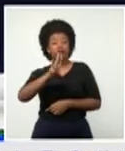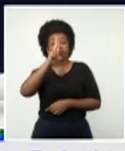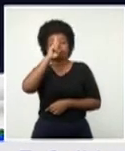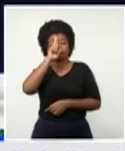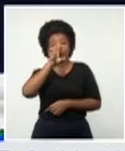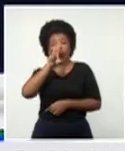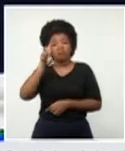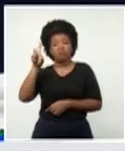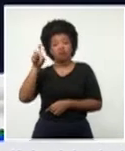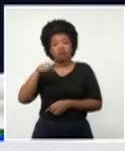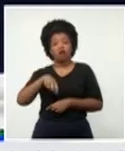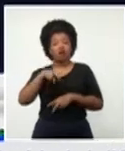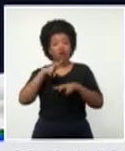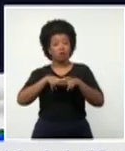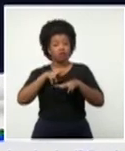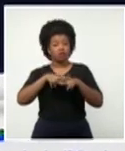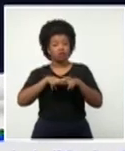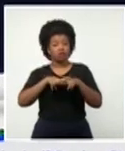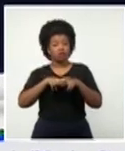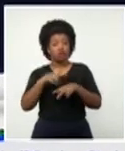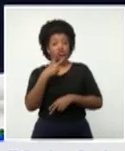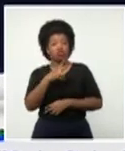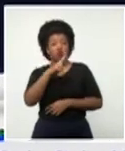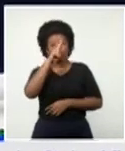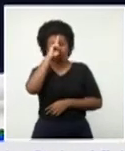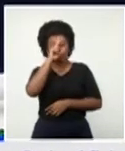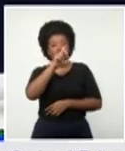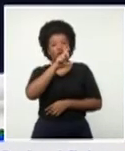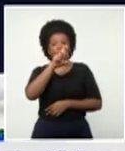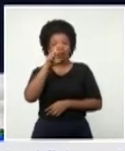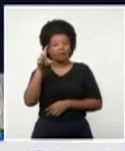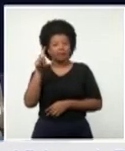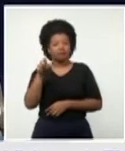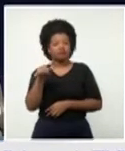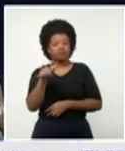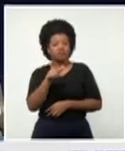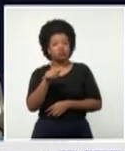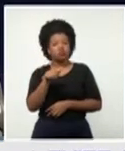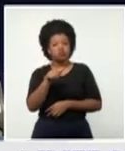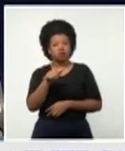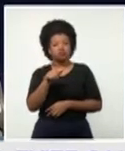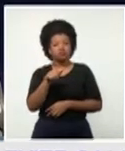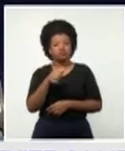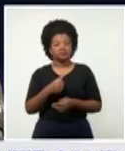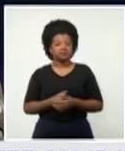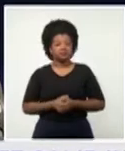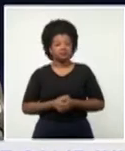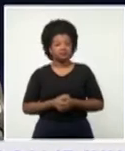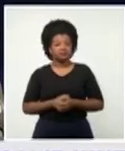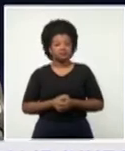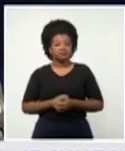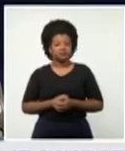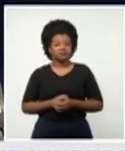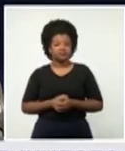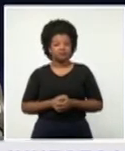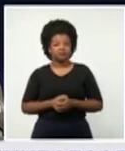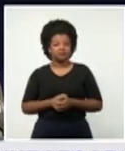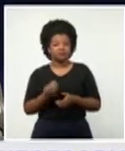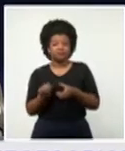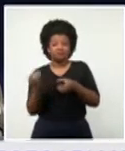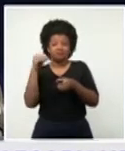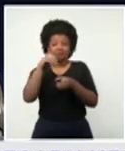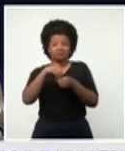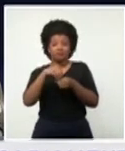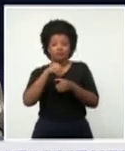Allende Hospital, and 2 are at the Dr. Luis Diaz Soto Military Hospital, both hospitals here in Havana. And there were